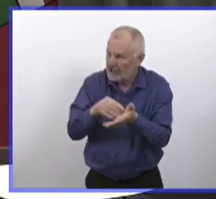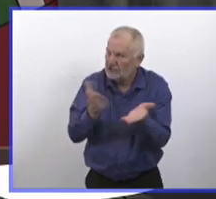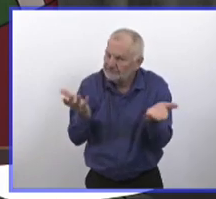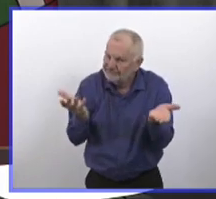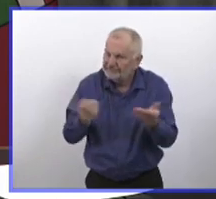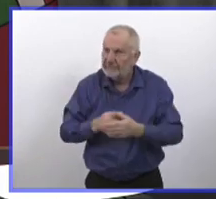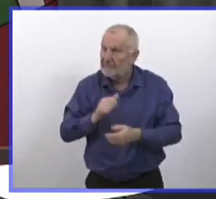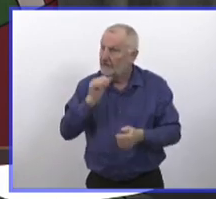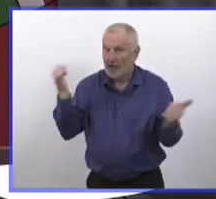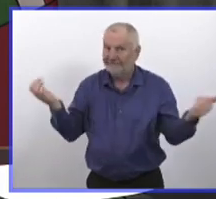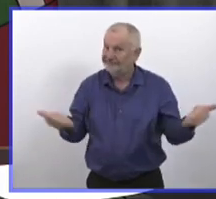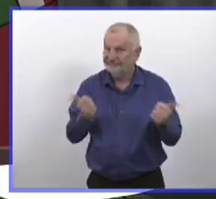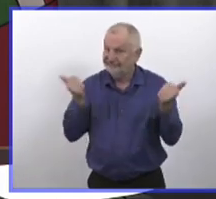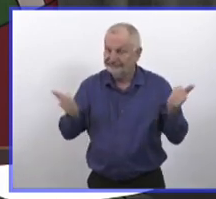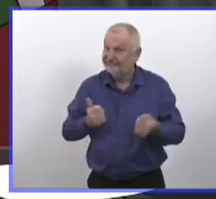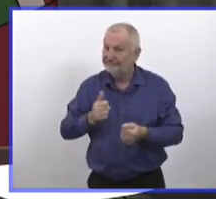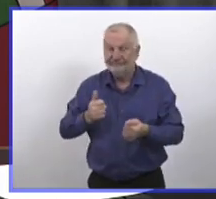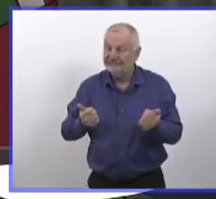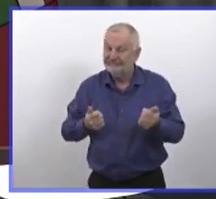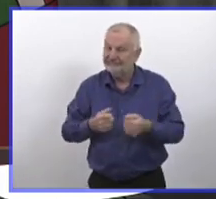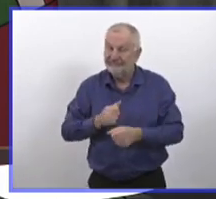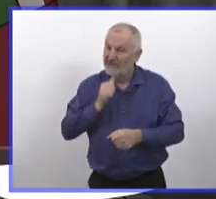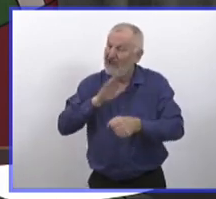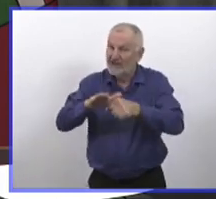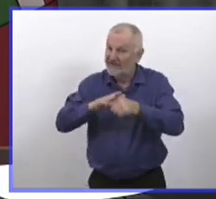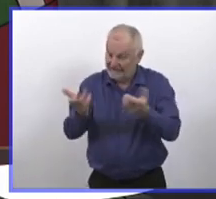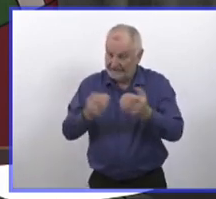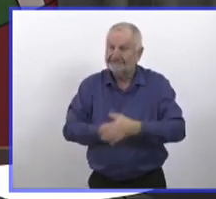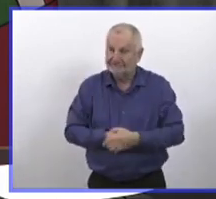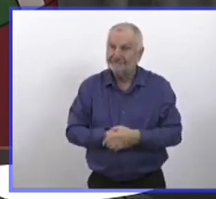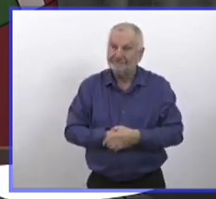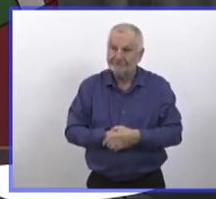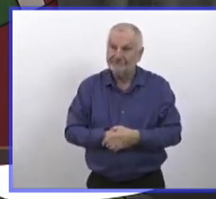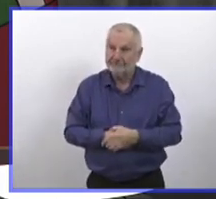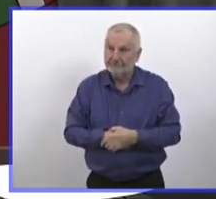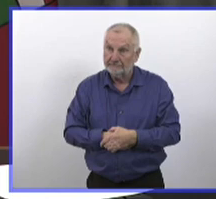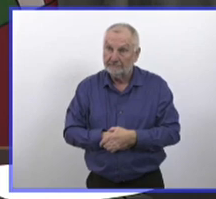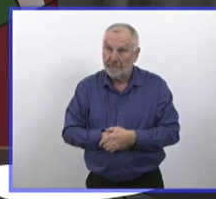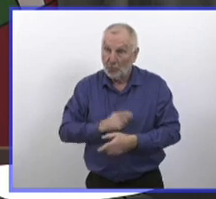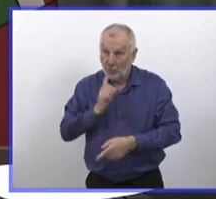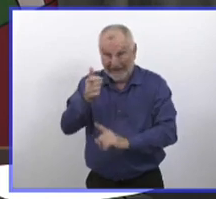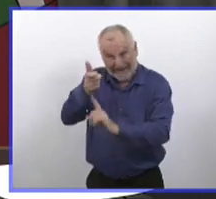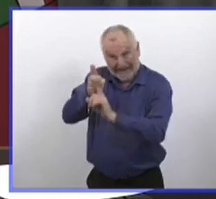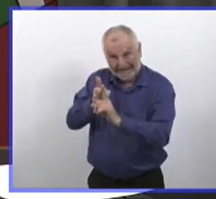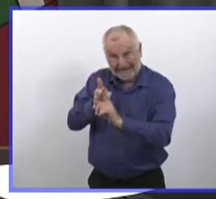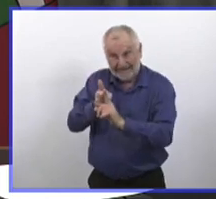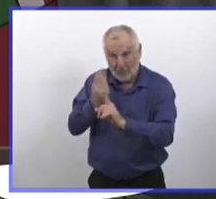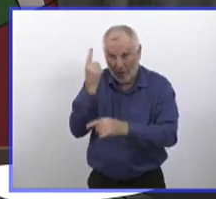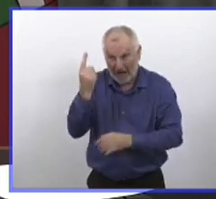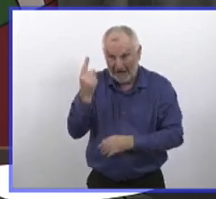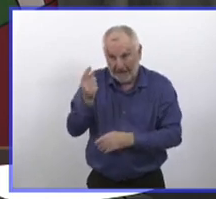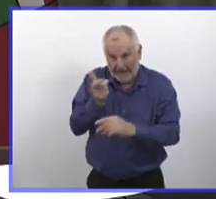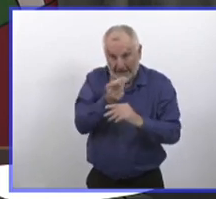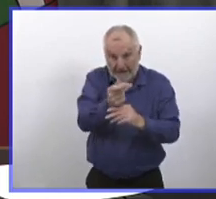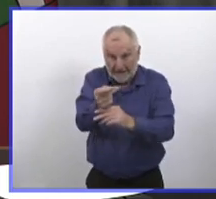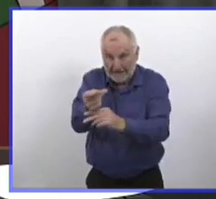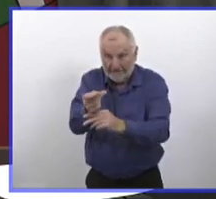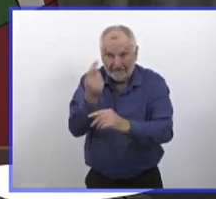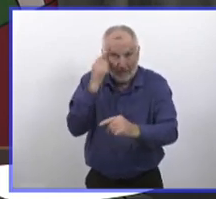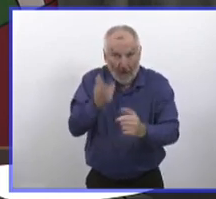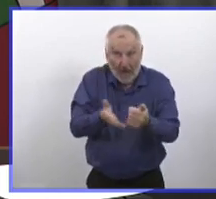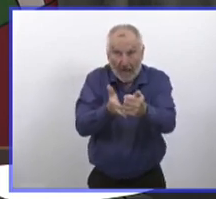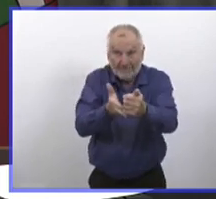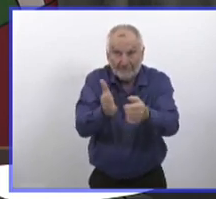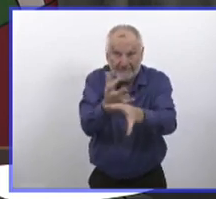limited. And so we are treating each vaccine as a life-saving intervention. After considering all of these